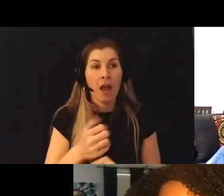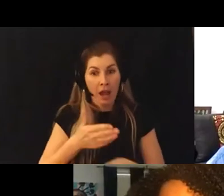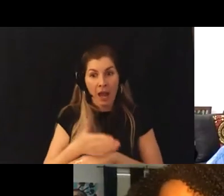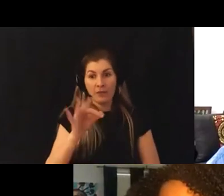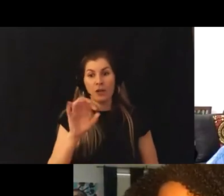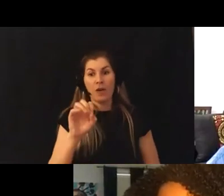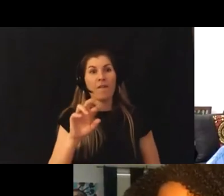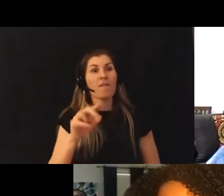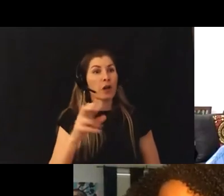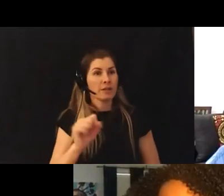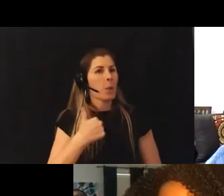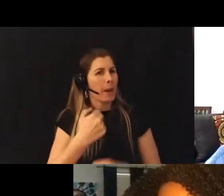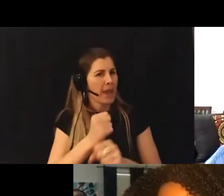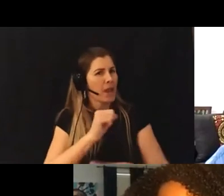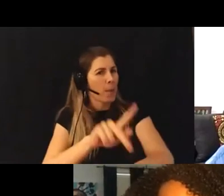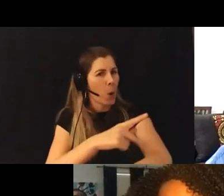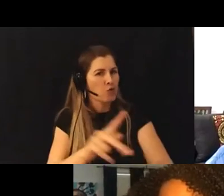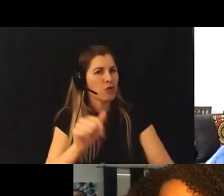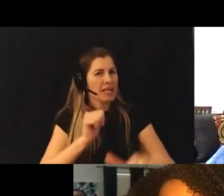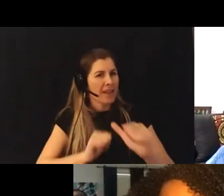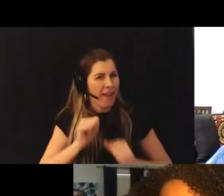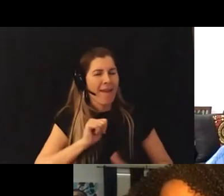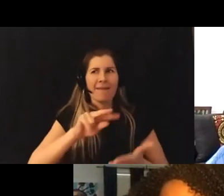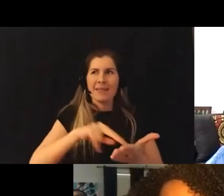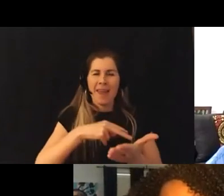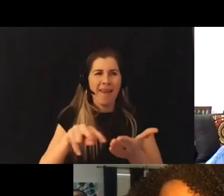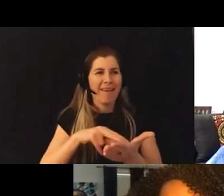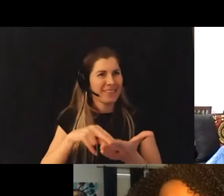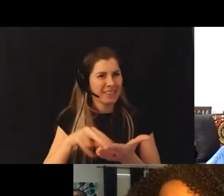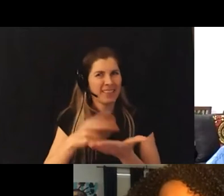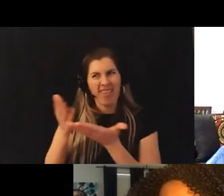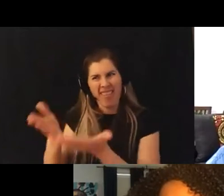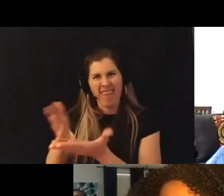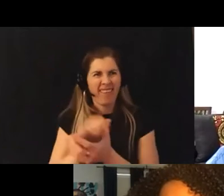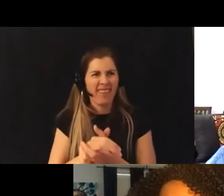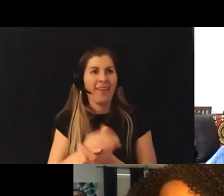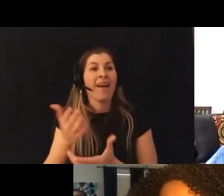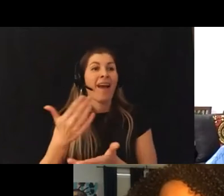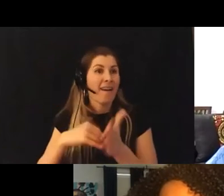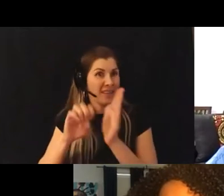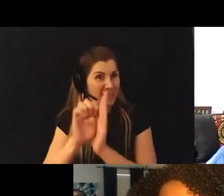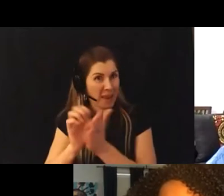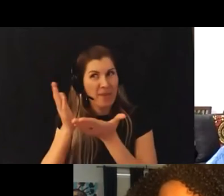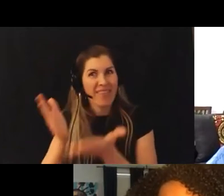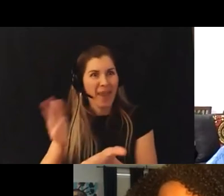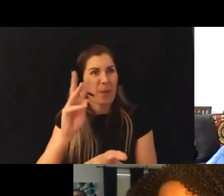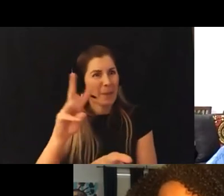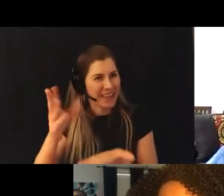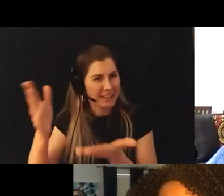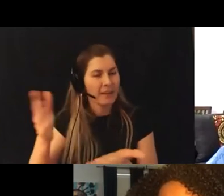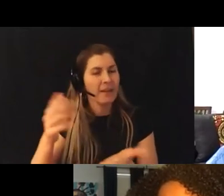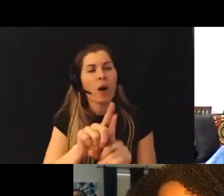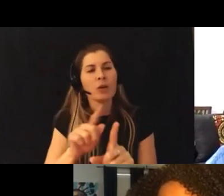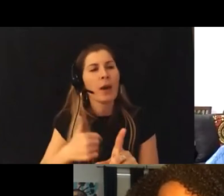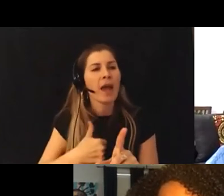created poetry, created theater and dance pieces. There are examples of that in there. And there are also examples for